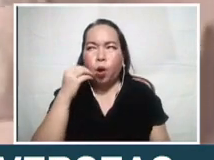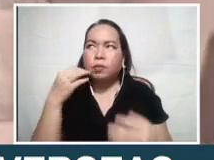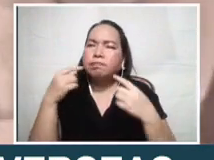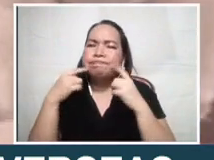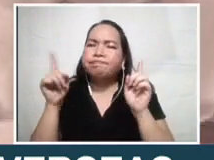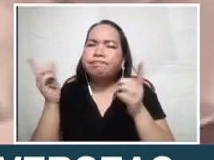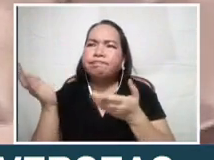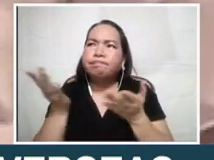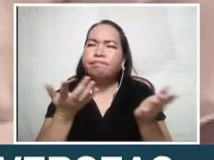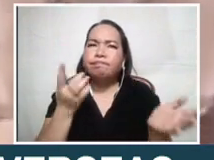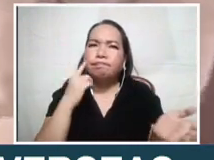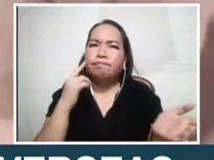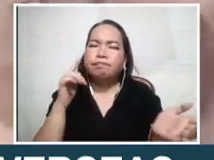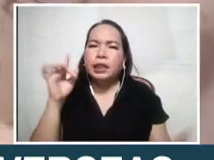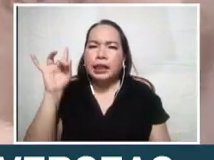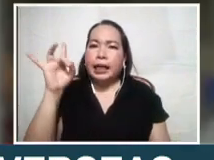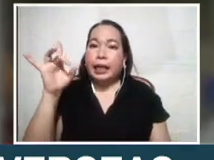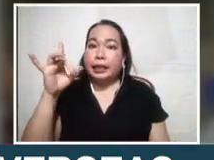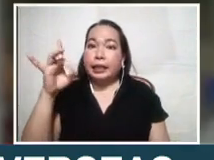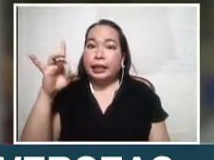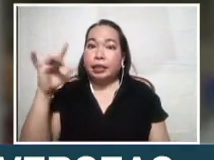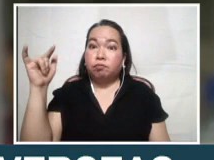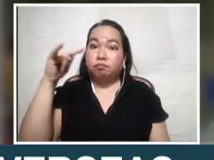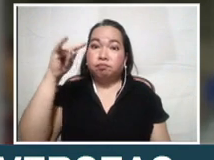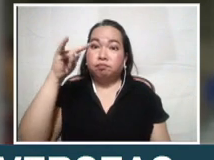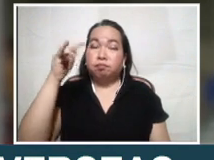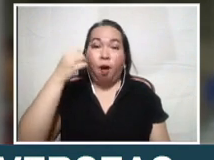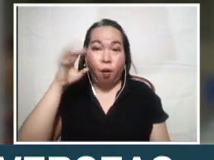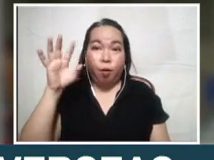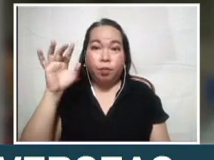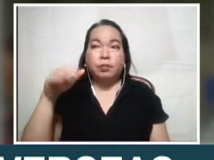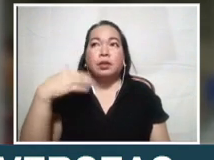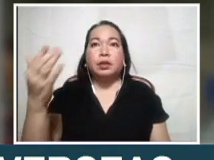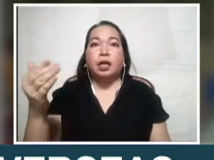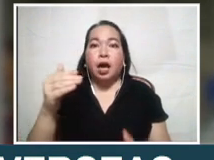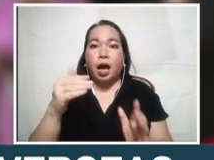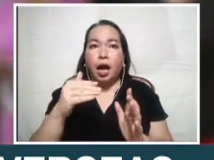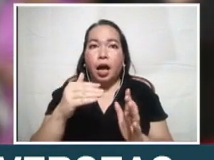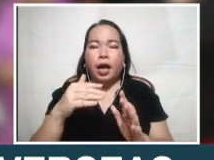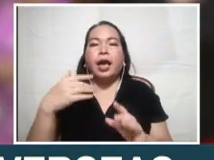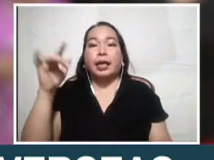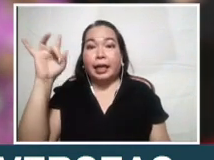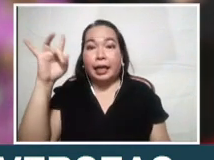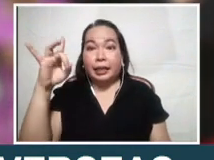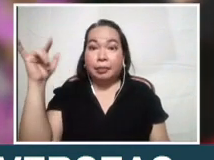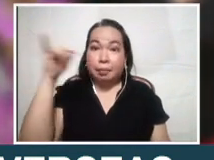18 flights and then another 21 bus transportation for our